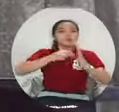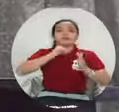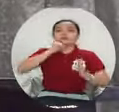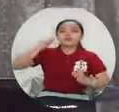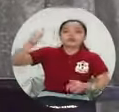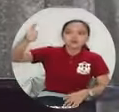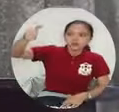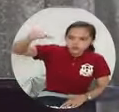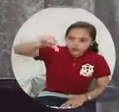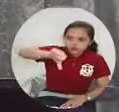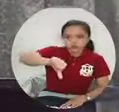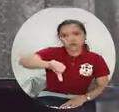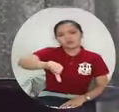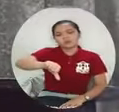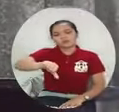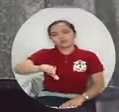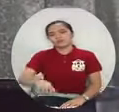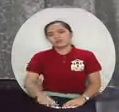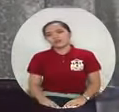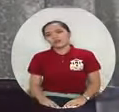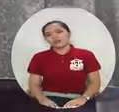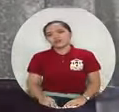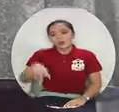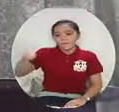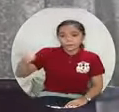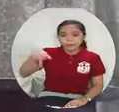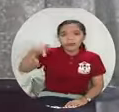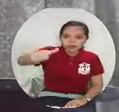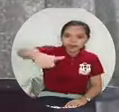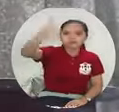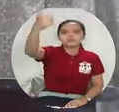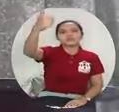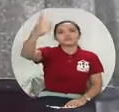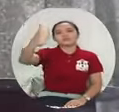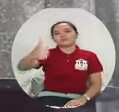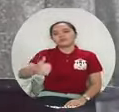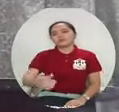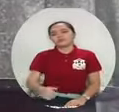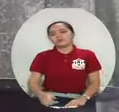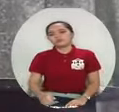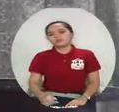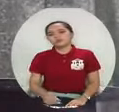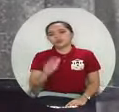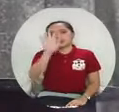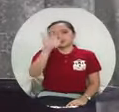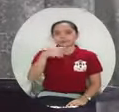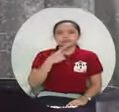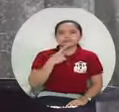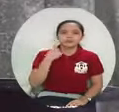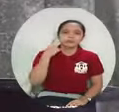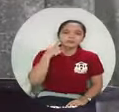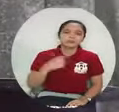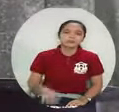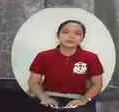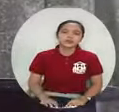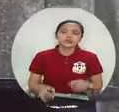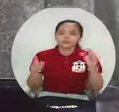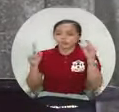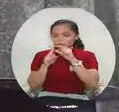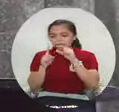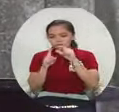siya makasulti niini sa pagpalayon, pagpabilin, mga kaigsunan. These are the